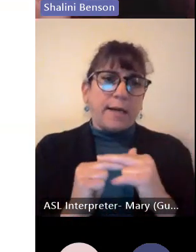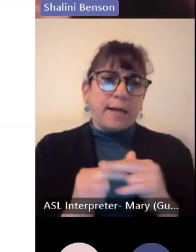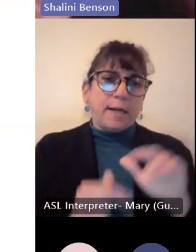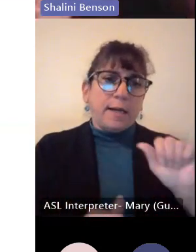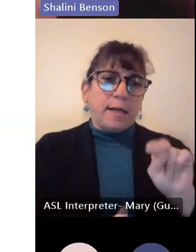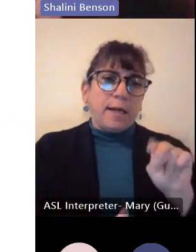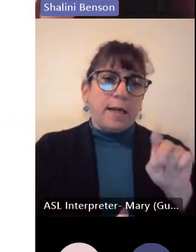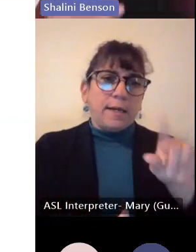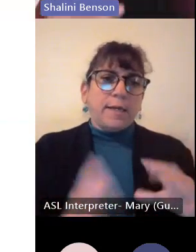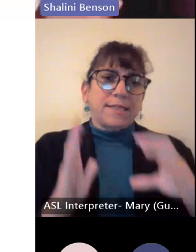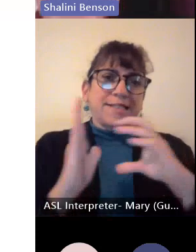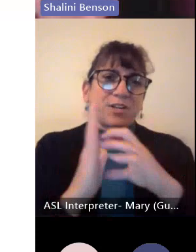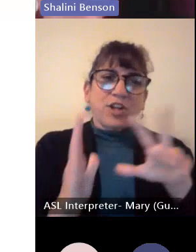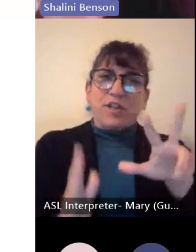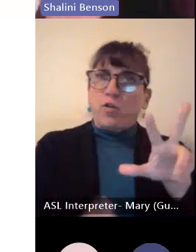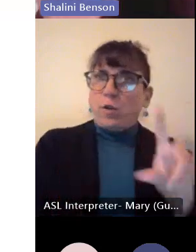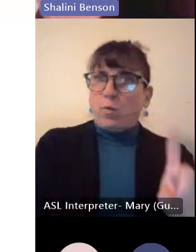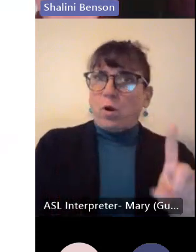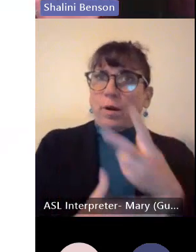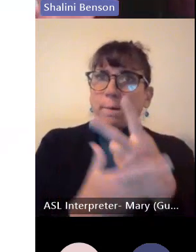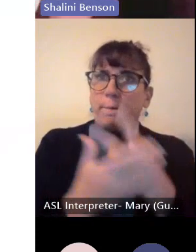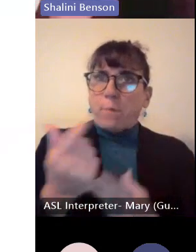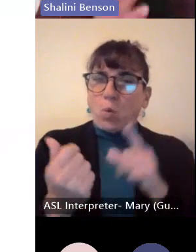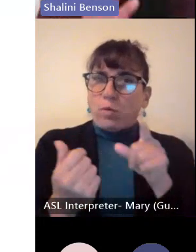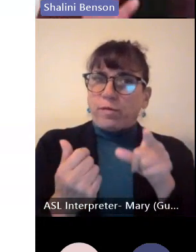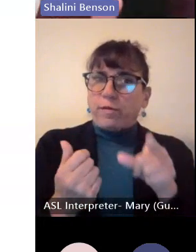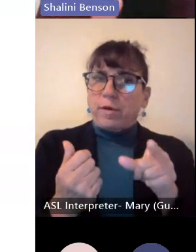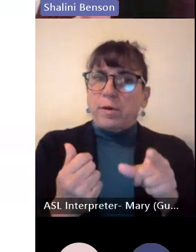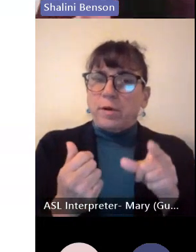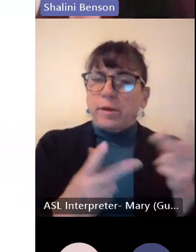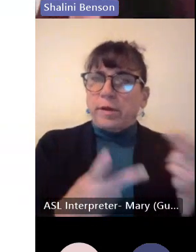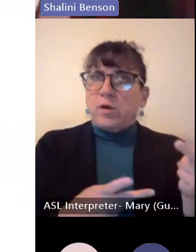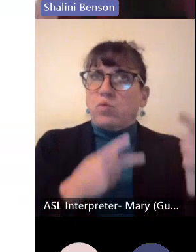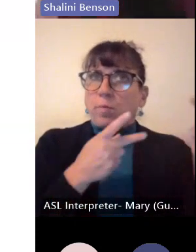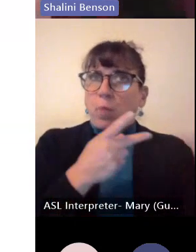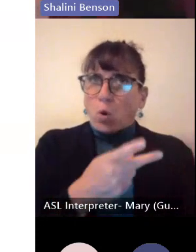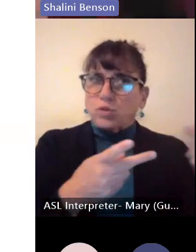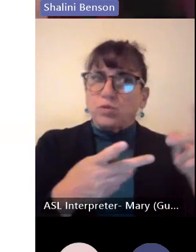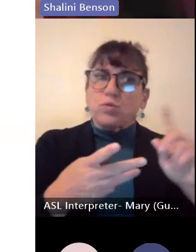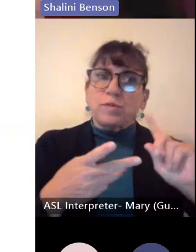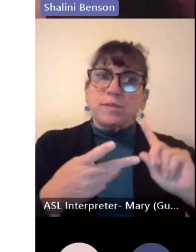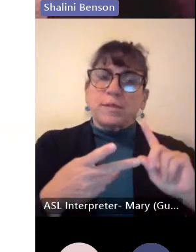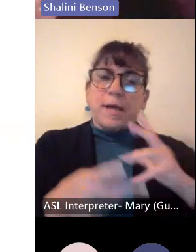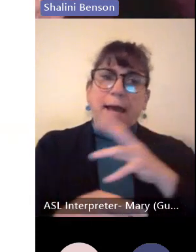Section 31, so both this basis of proposals as well as